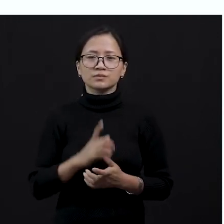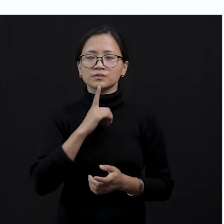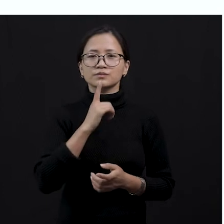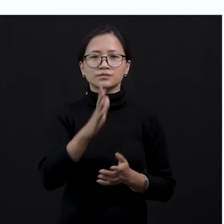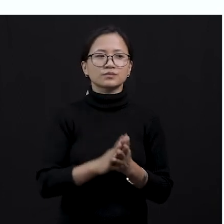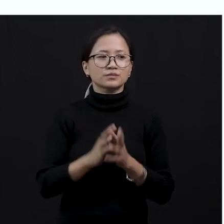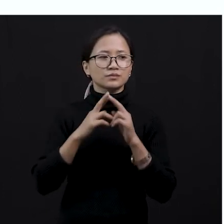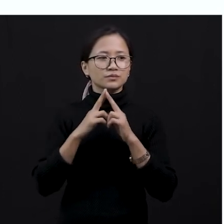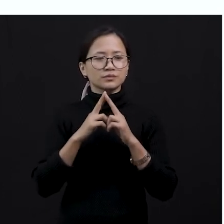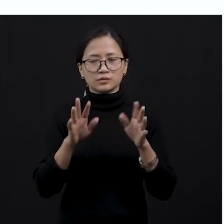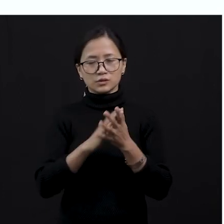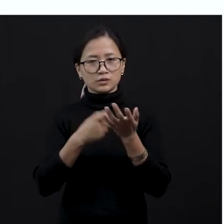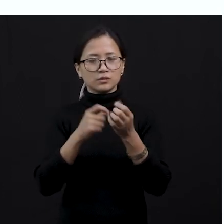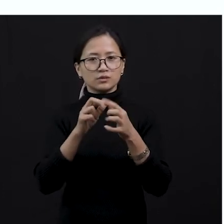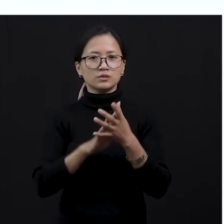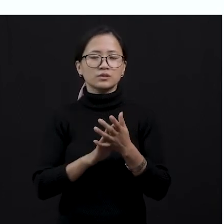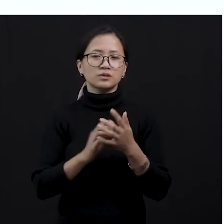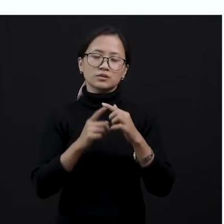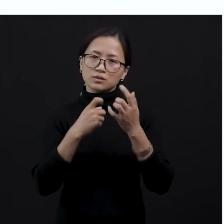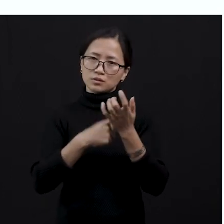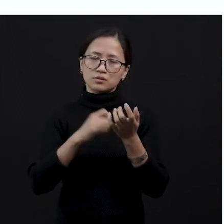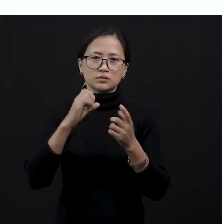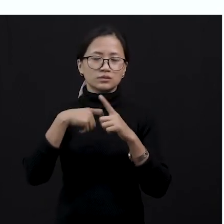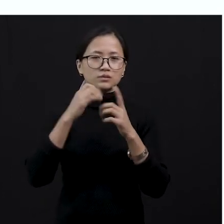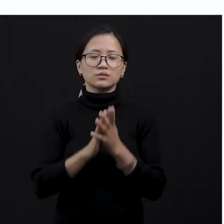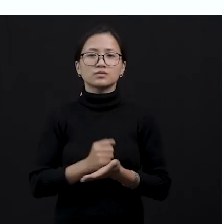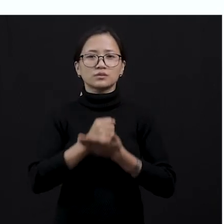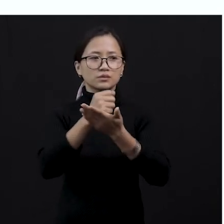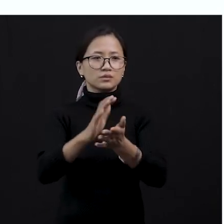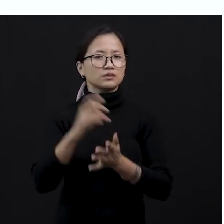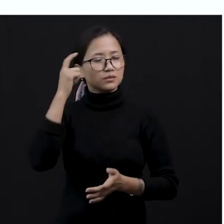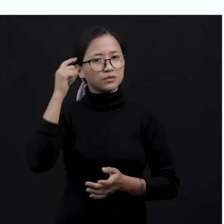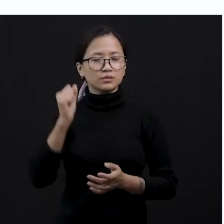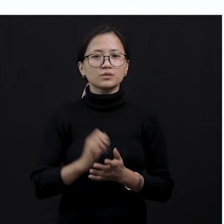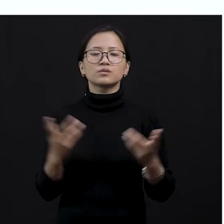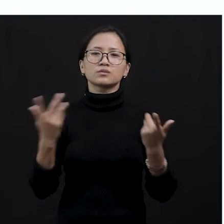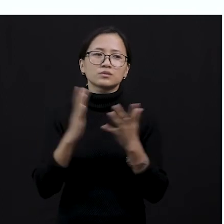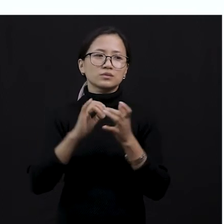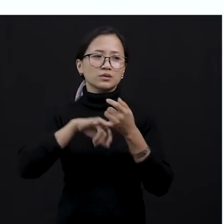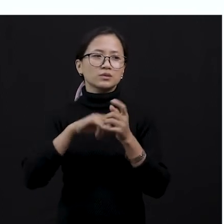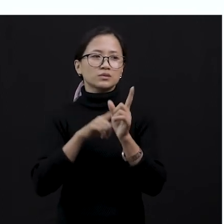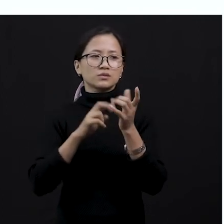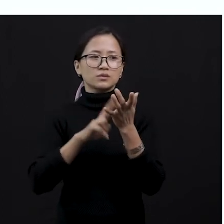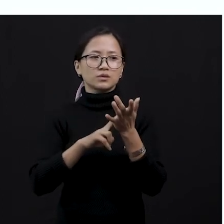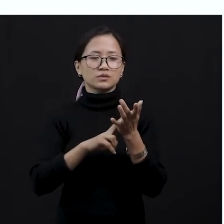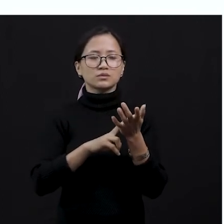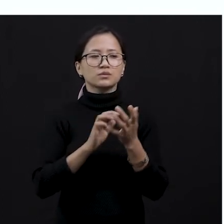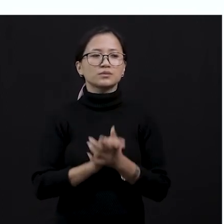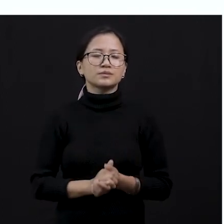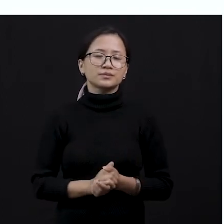tell you a very trick that will help you remember what a synonyms is. Okay,